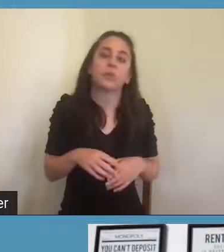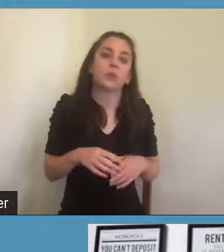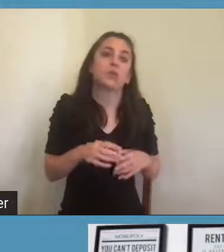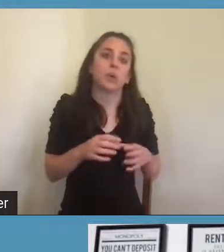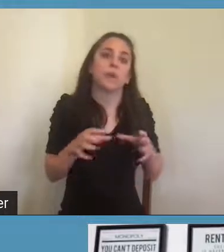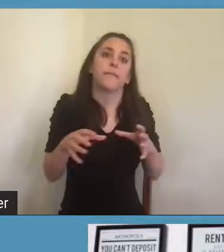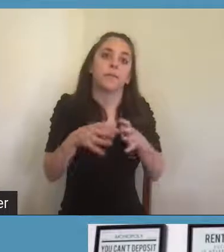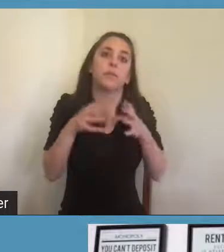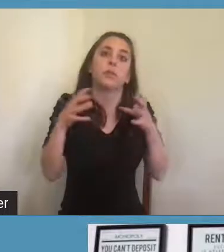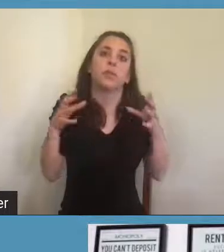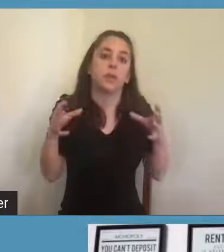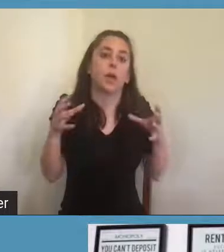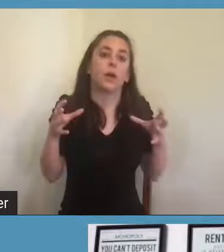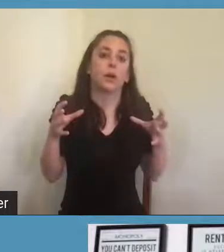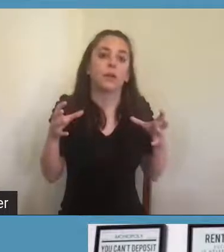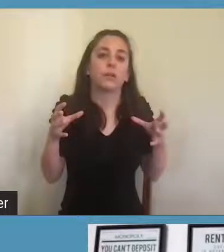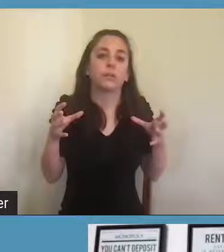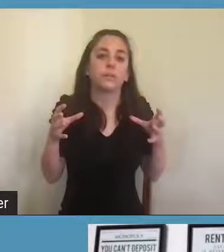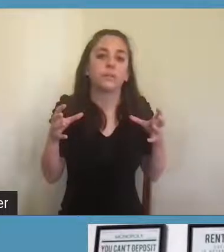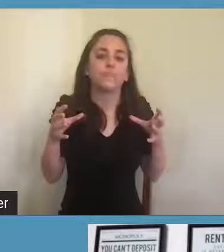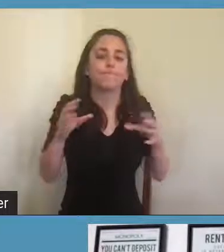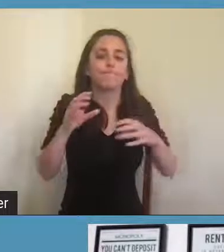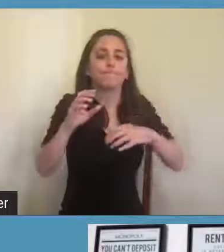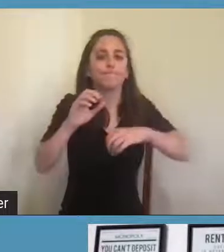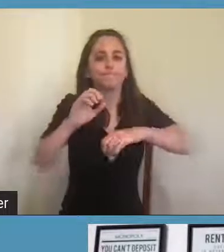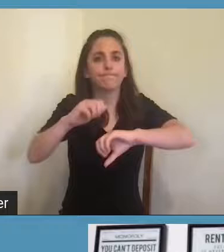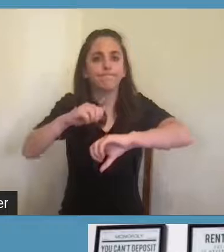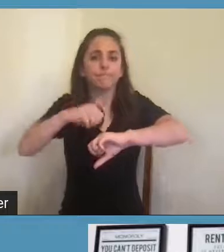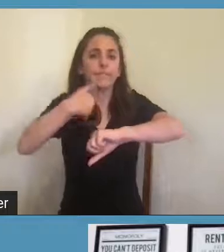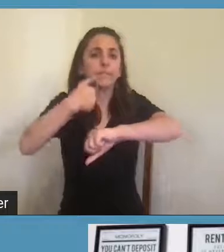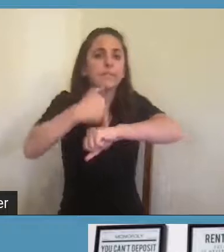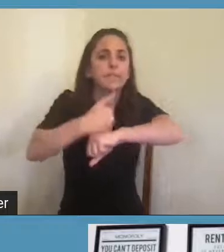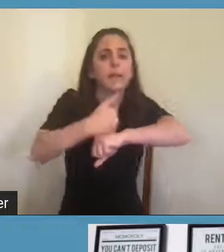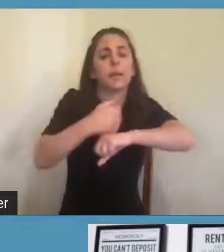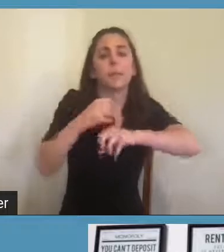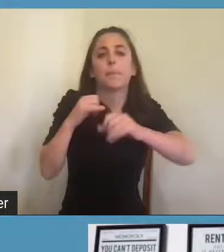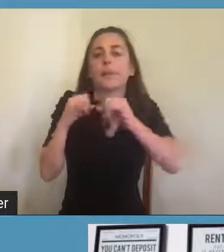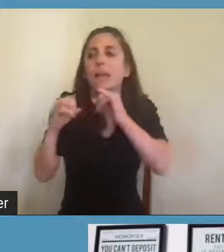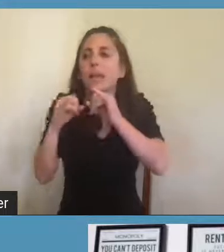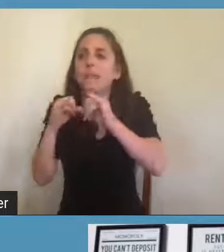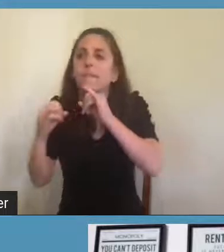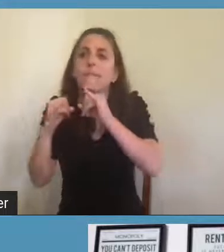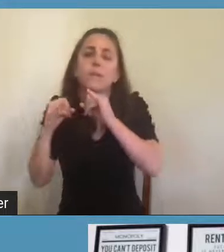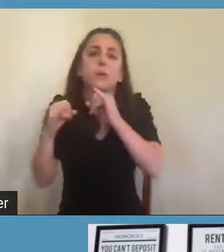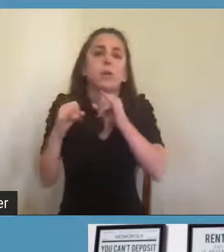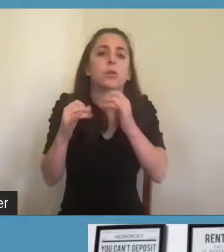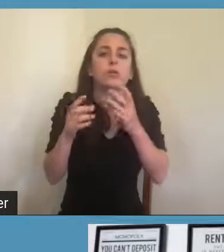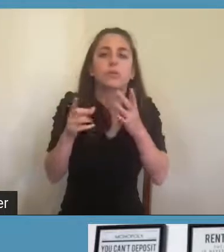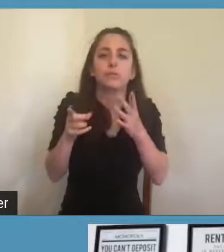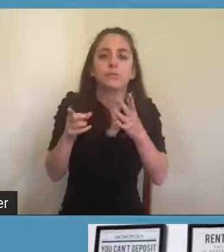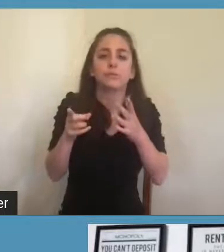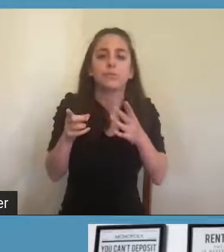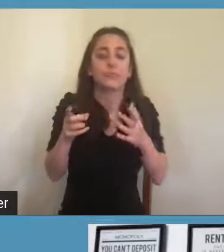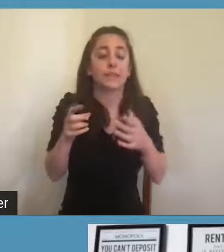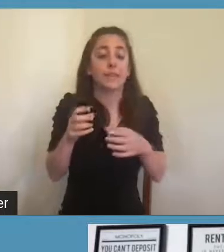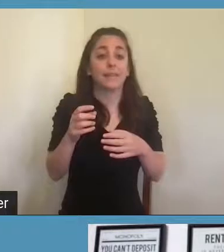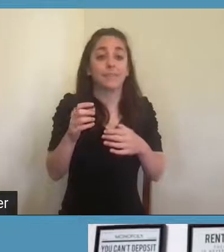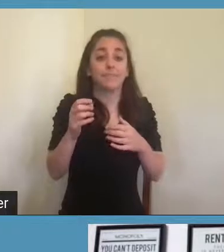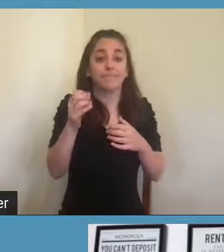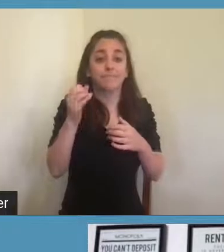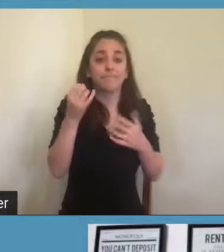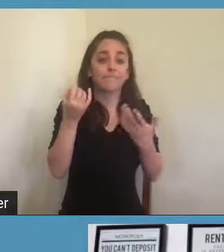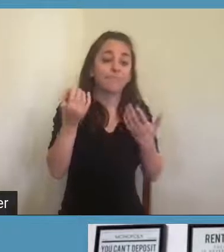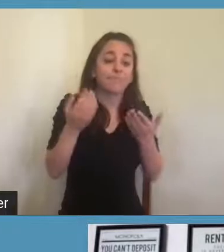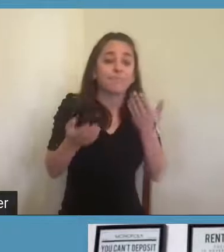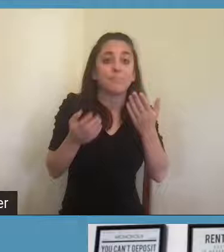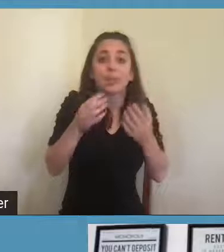and way by which I set up an interview to ensure that that person, in a matter of less than 5 minutes, because oftentimes if